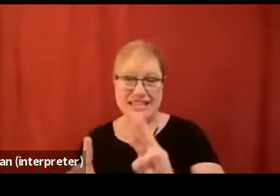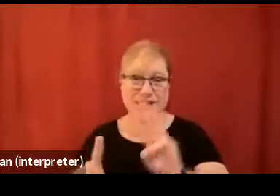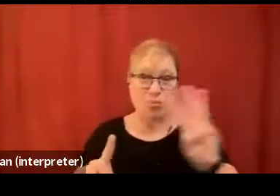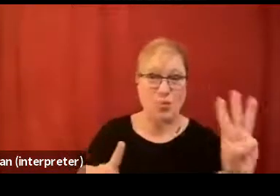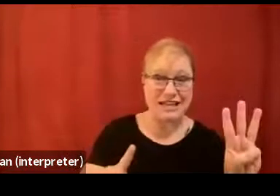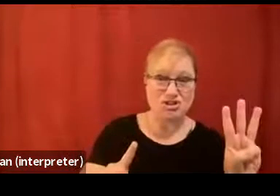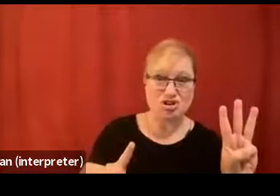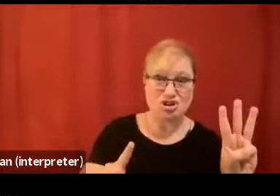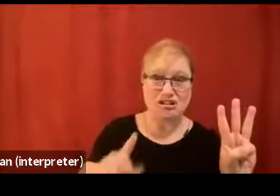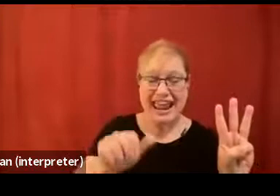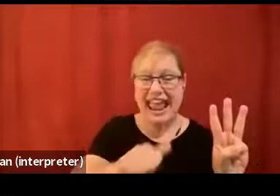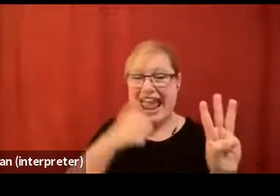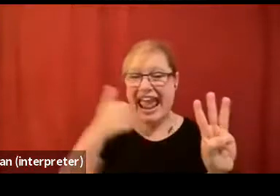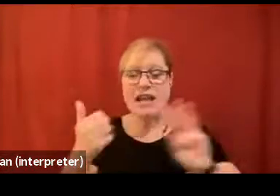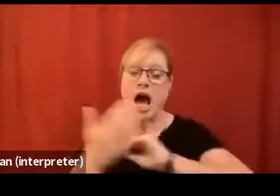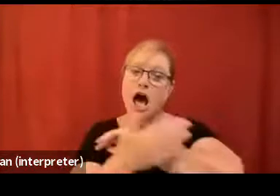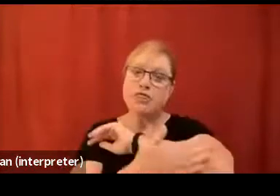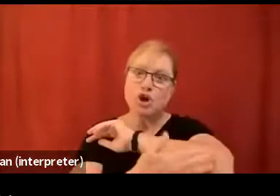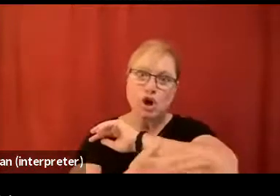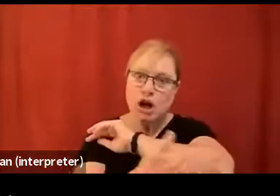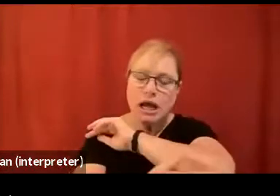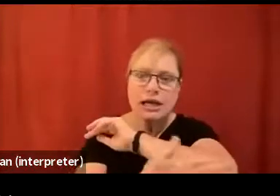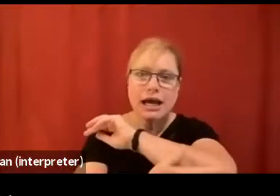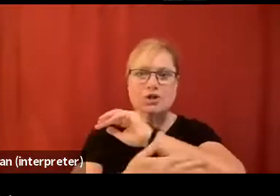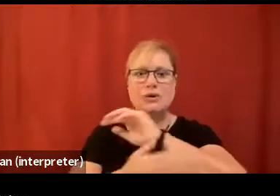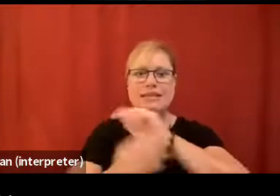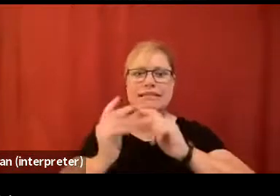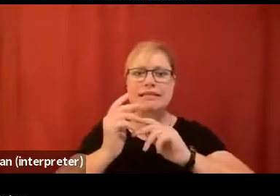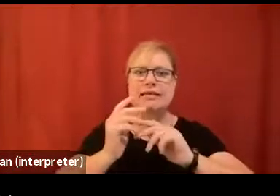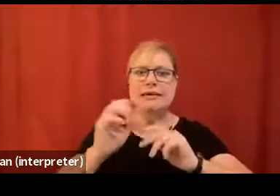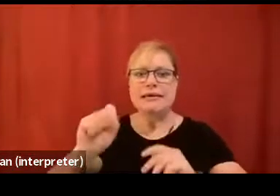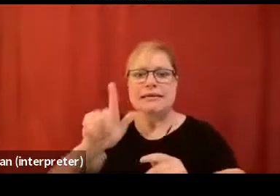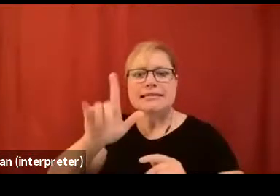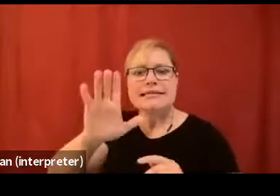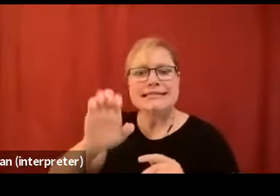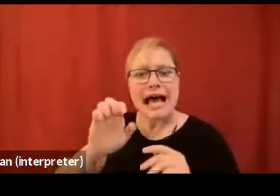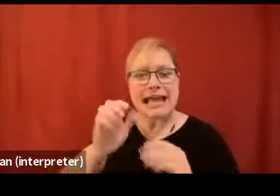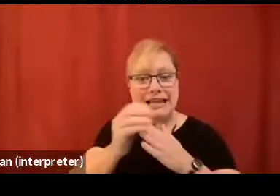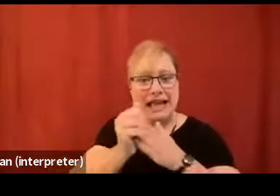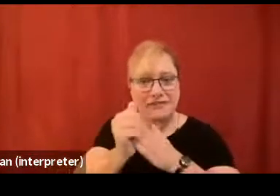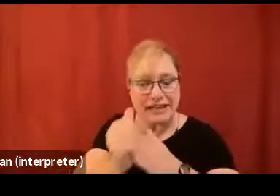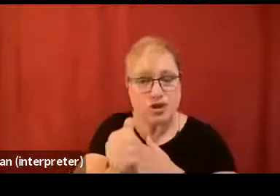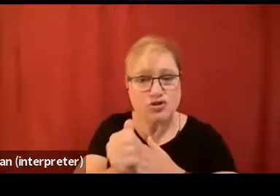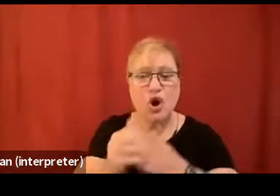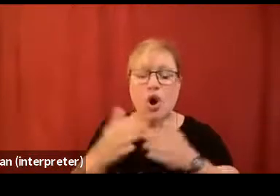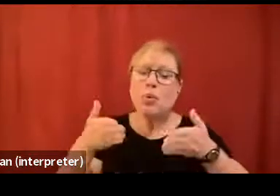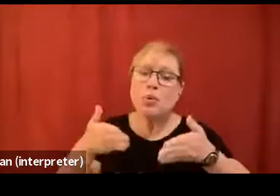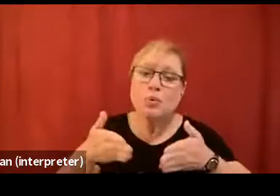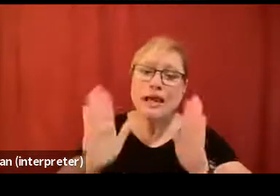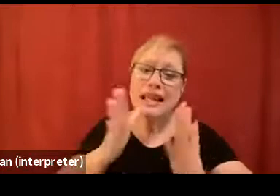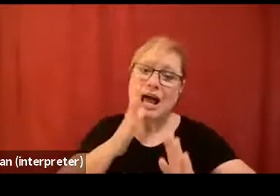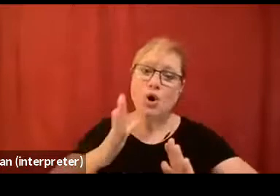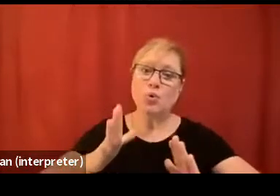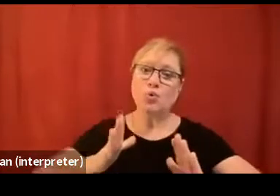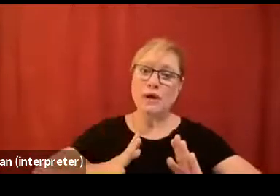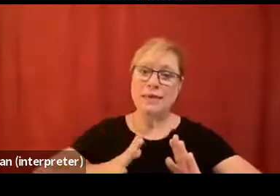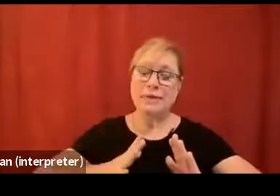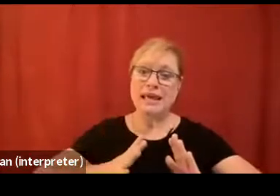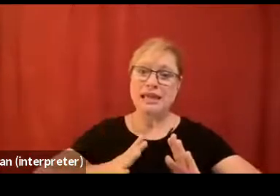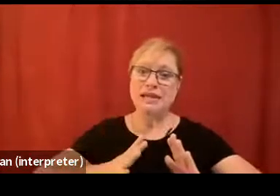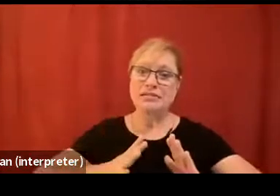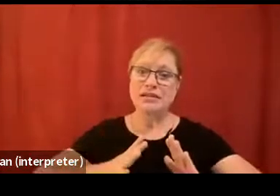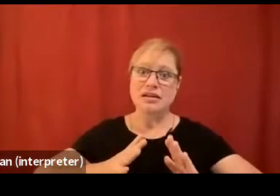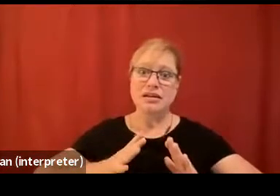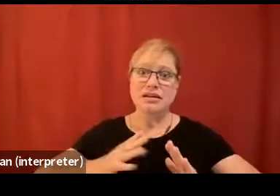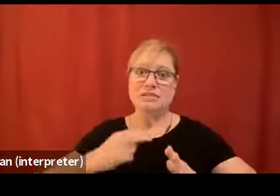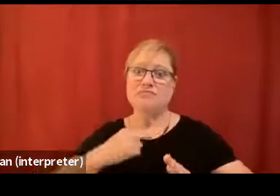anywhere in the village, in the community, in sort of how women lead. And when we let women have a say, like everybody